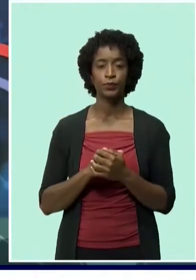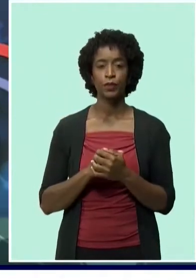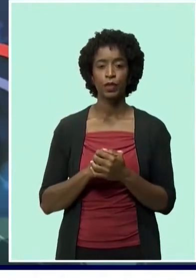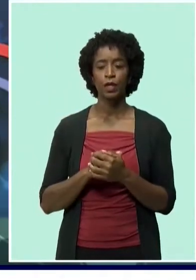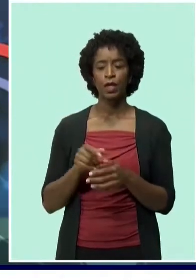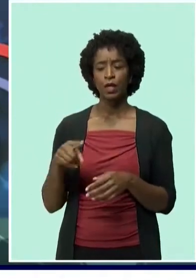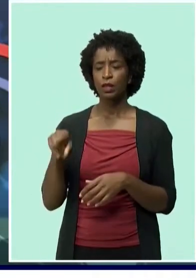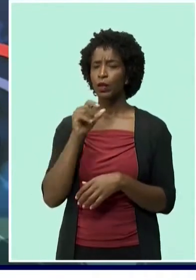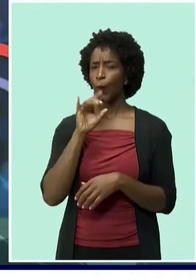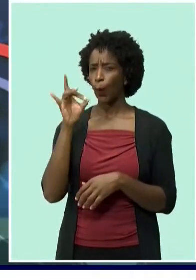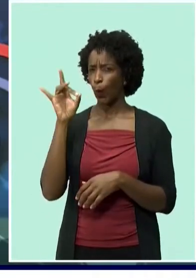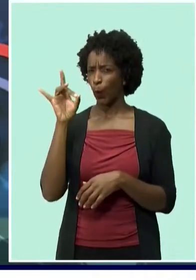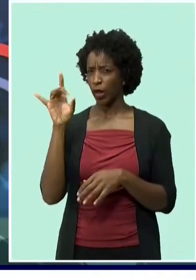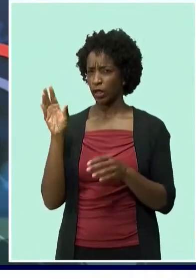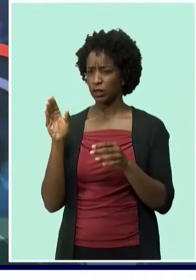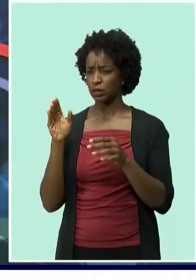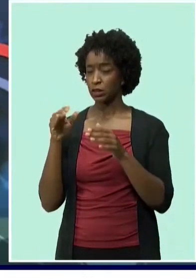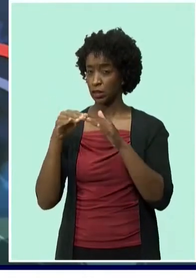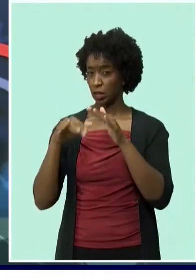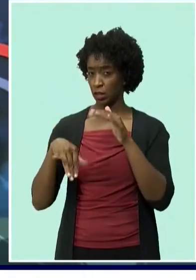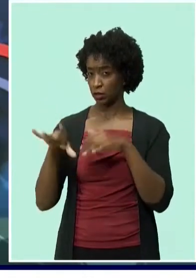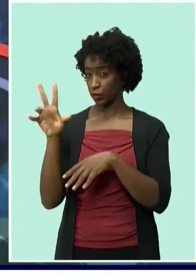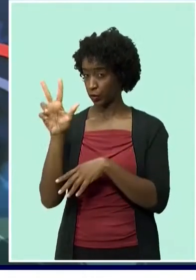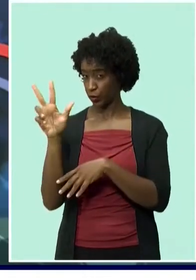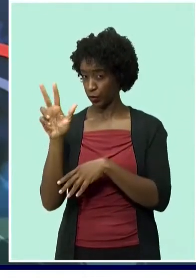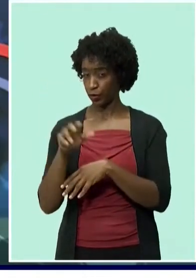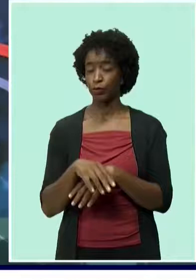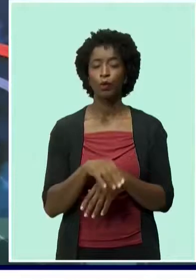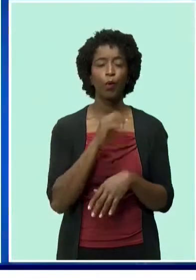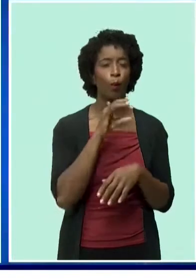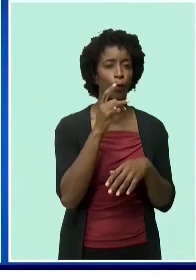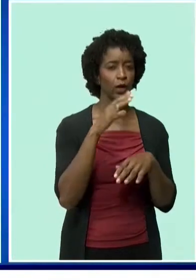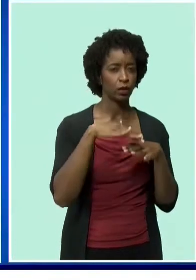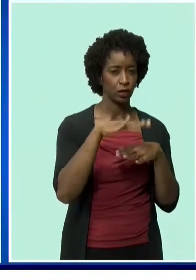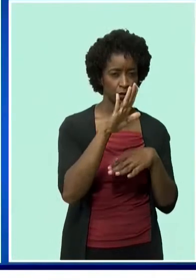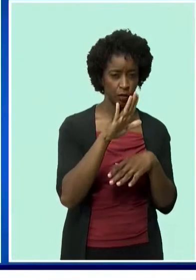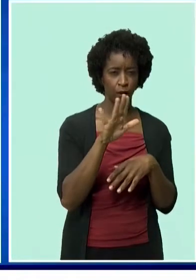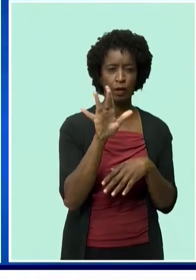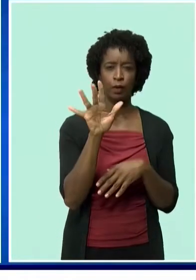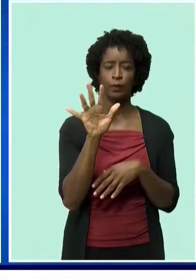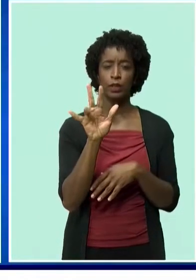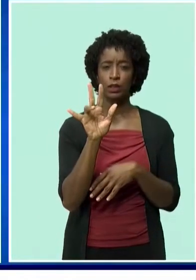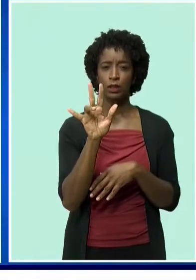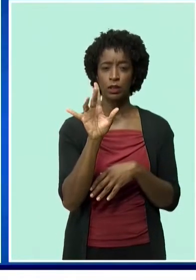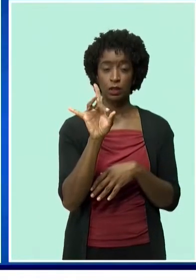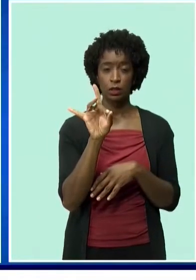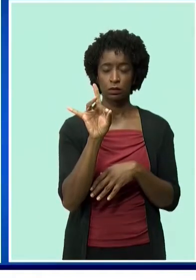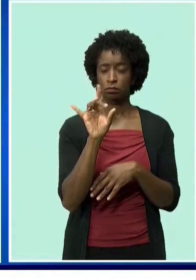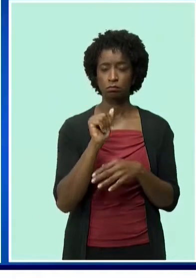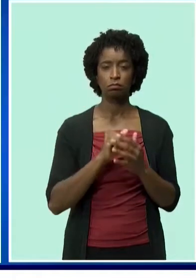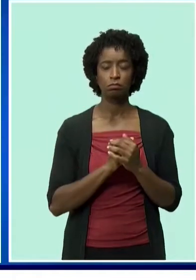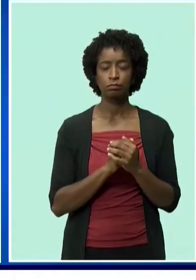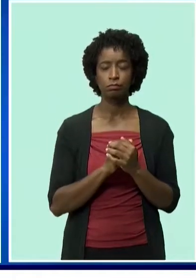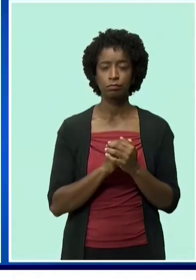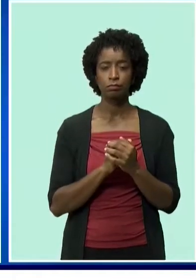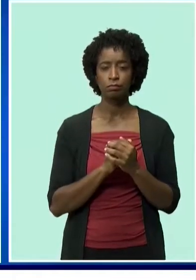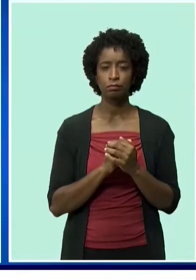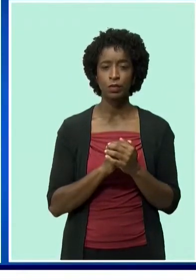are under the age of 18 and 27 are 18 years and older. There were 28 people in isolation facilities,